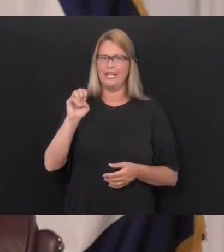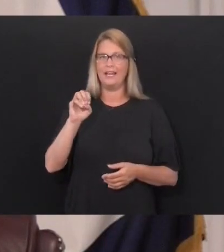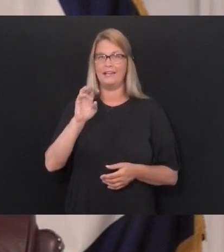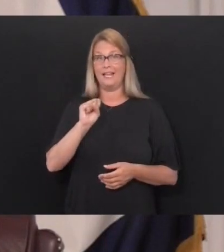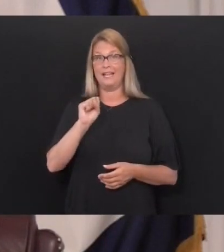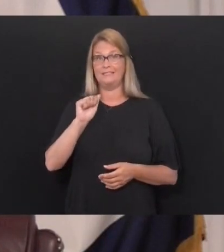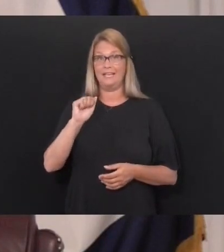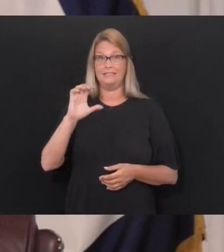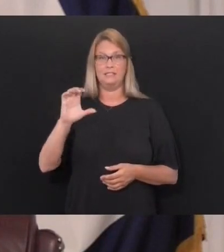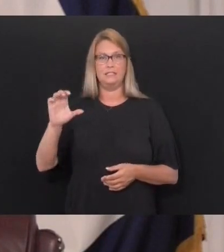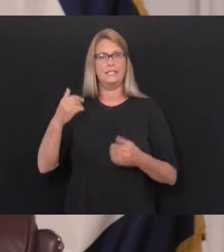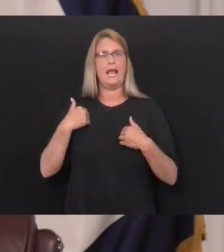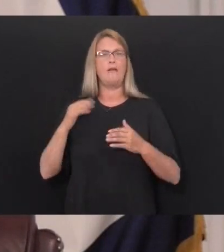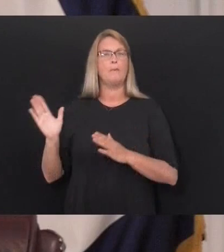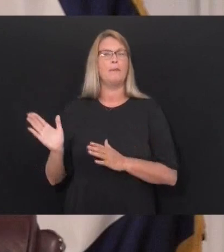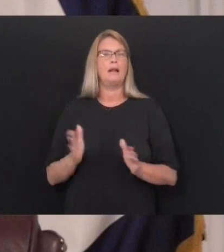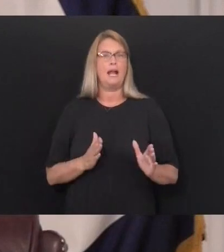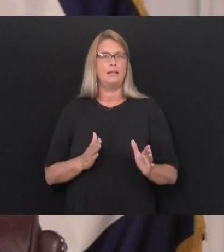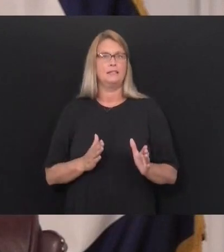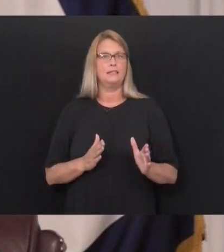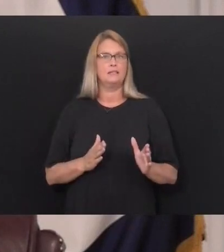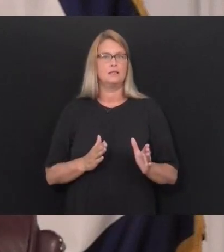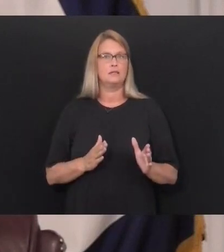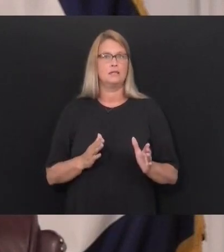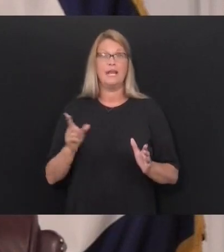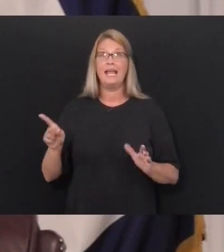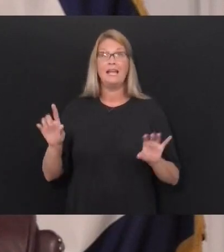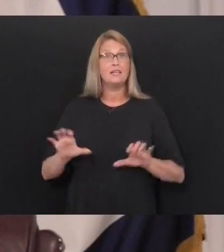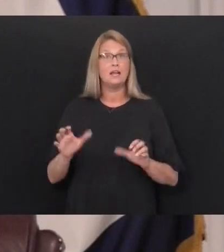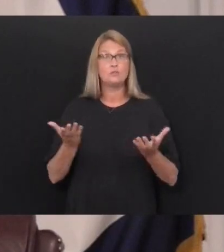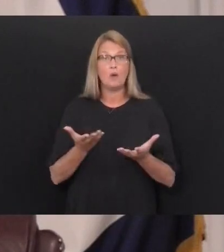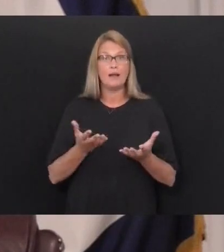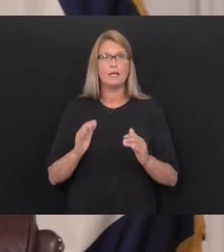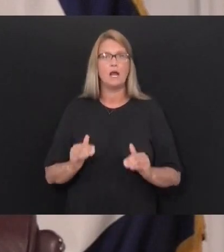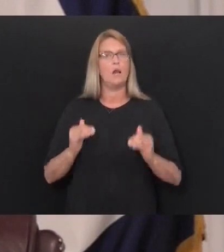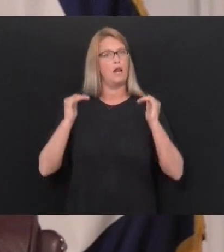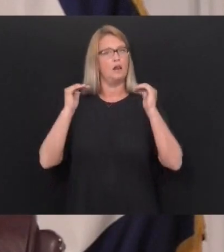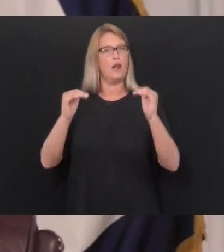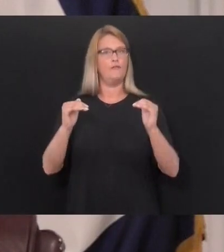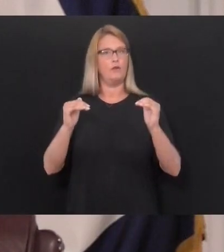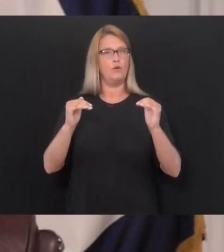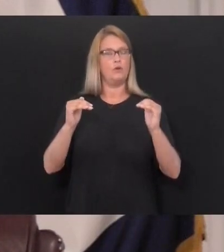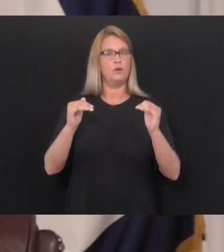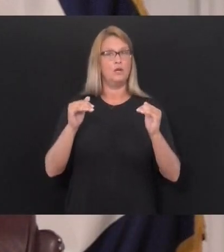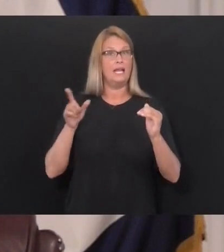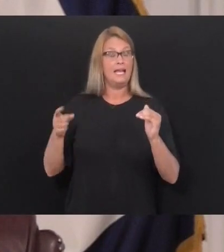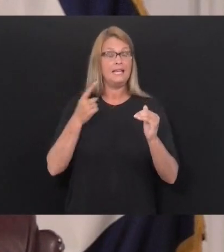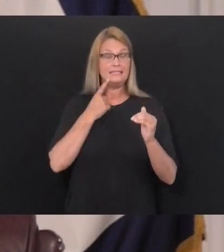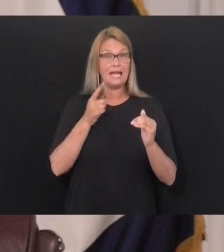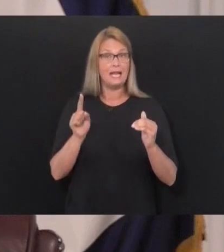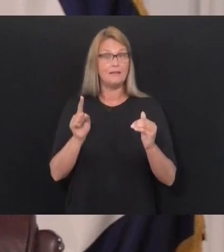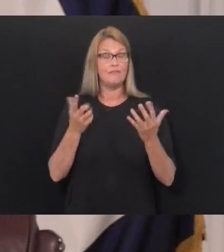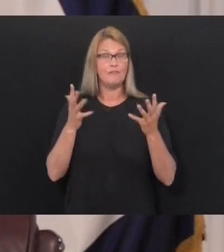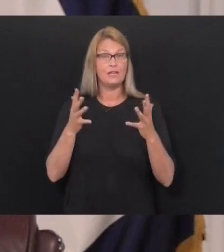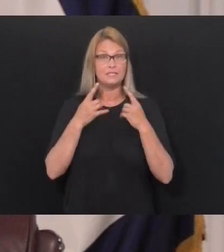If the team is shut down, then it would be a no contest and there would not be